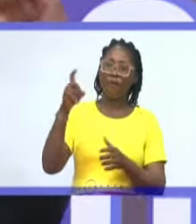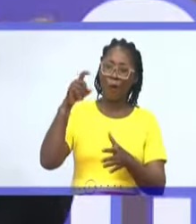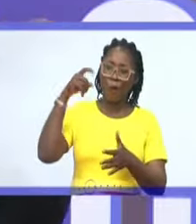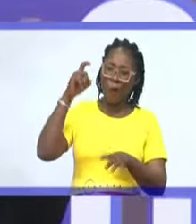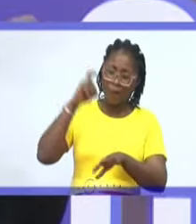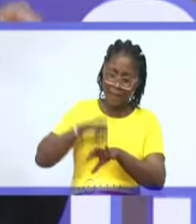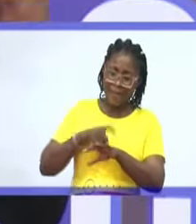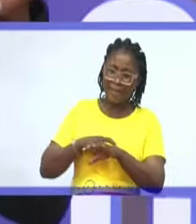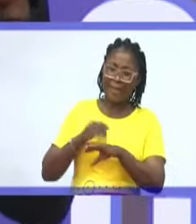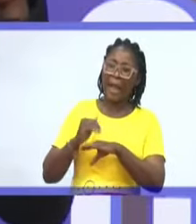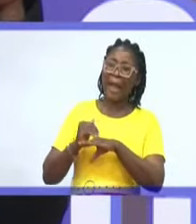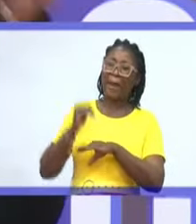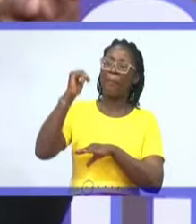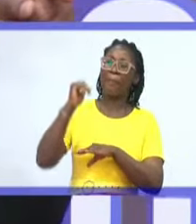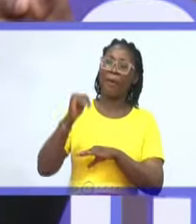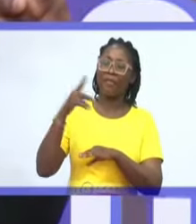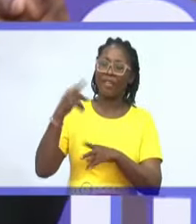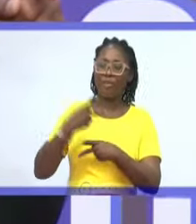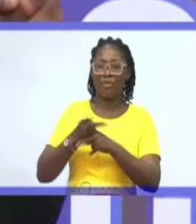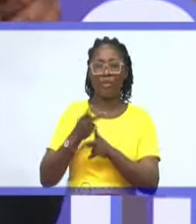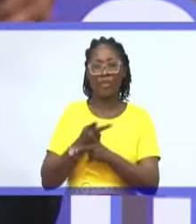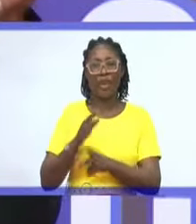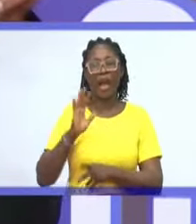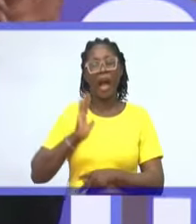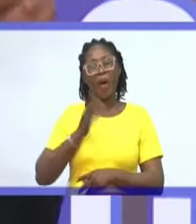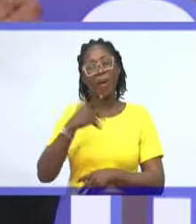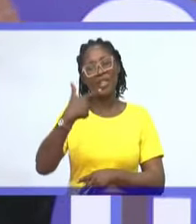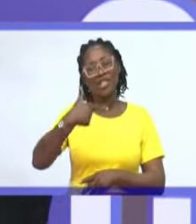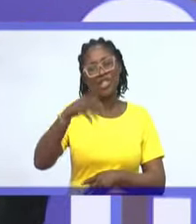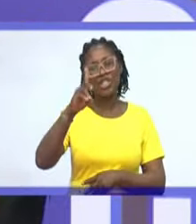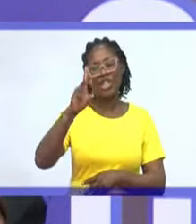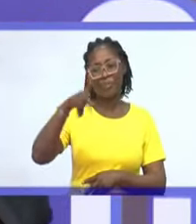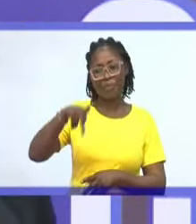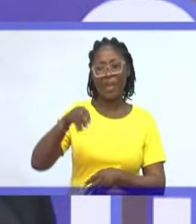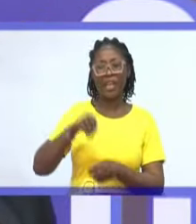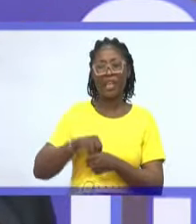GDP grew in the last quarter of